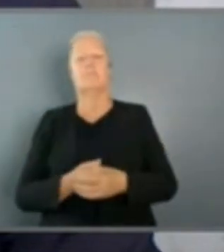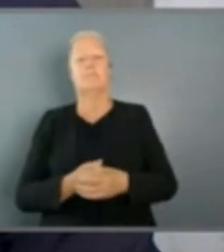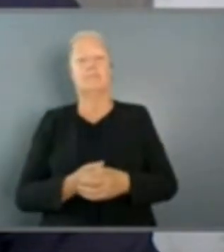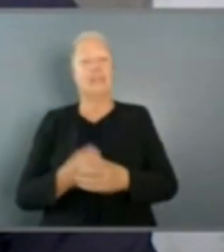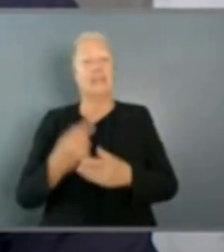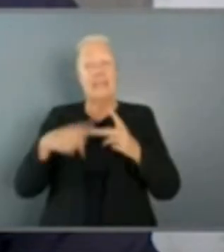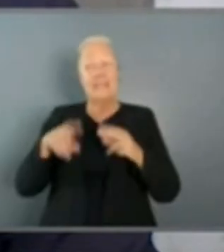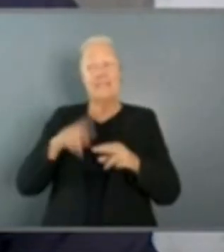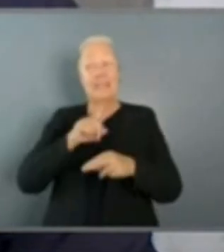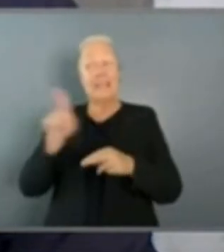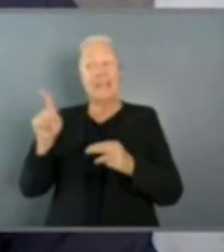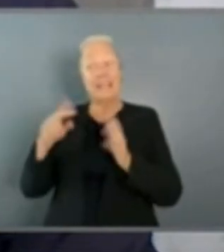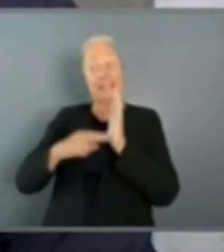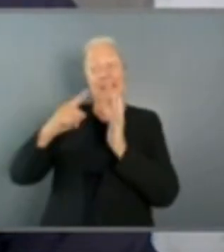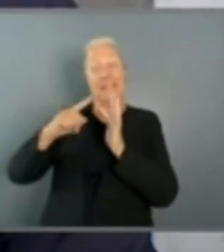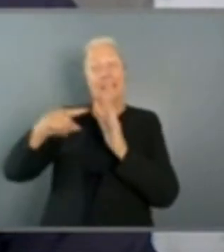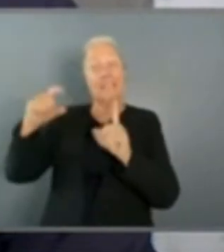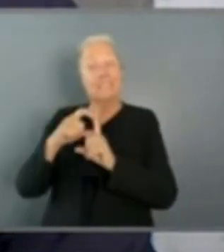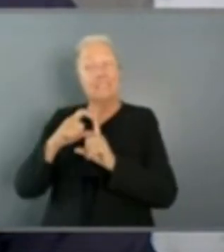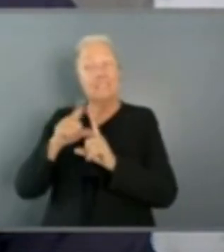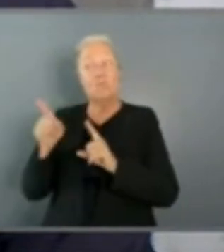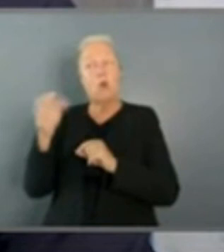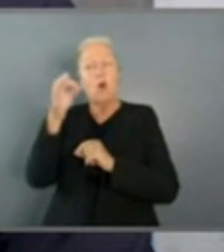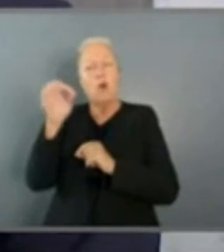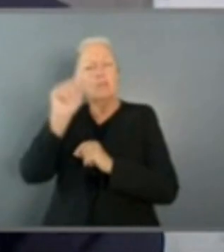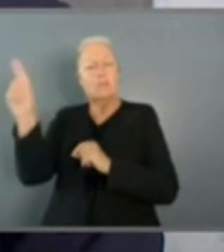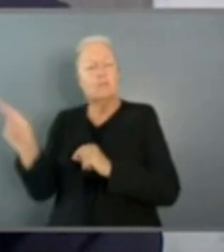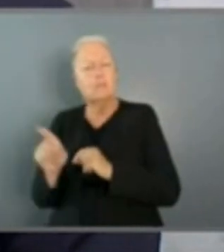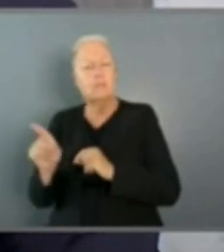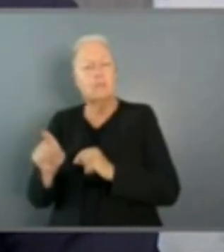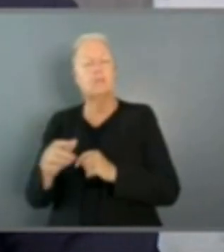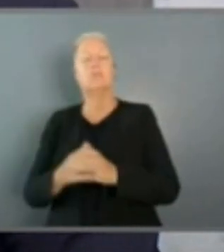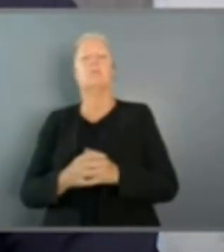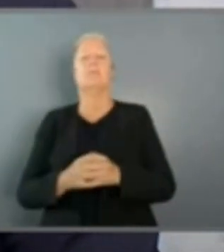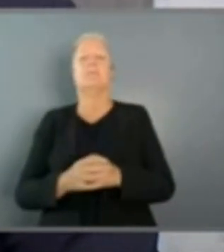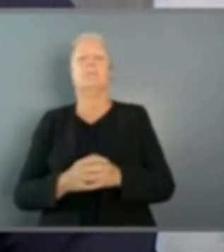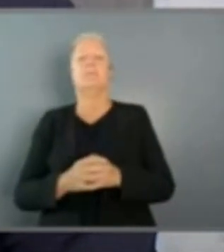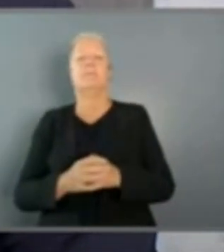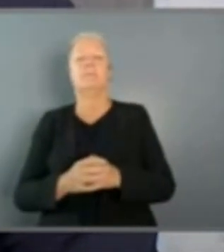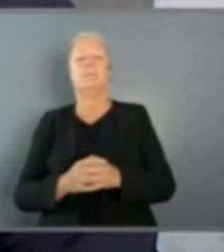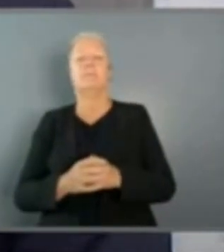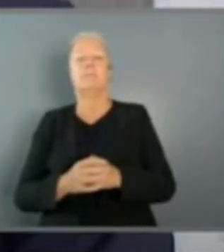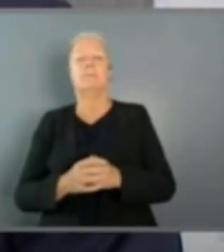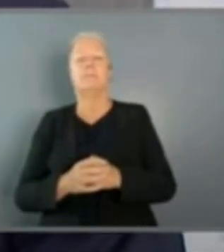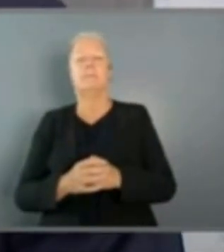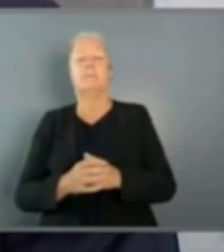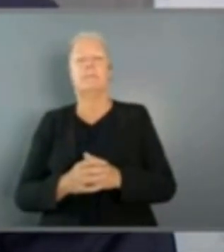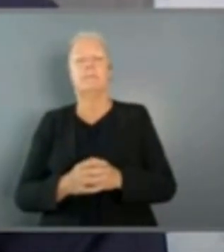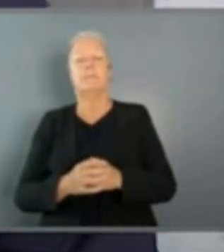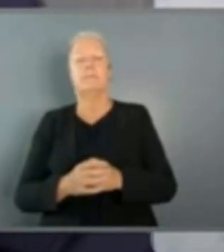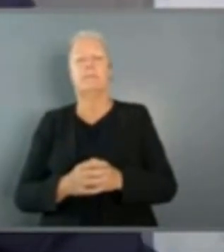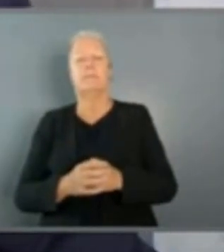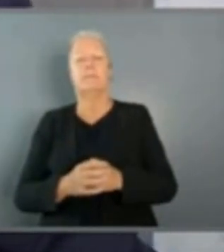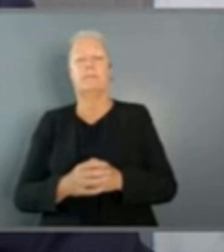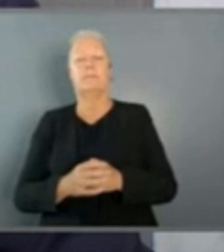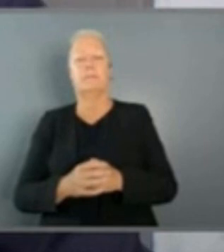Those vaccines and their deployment would therefore, I think, be following through